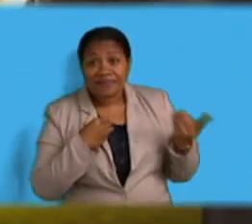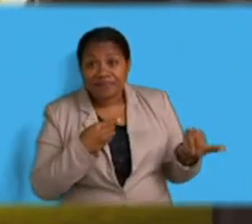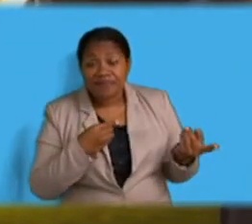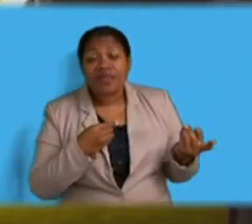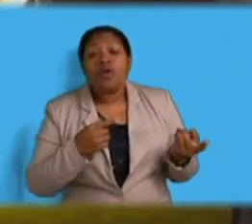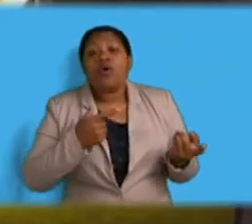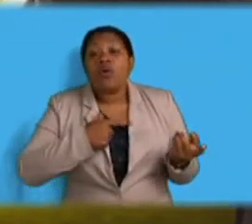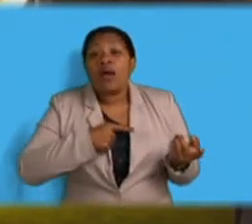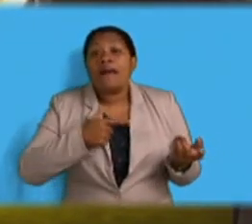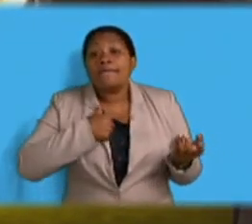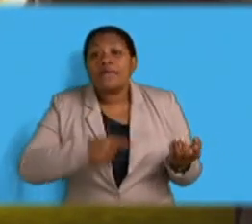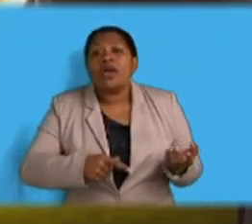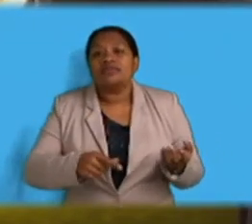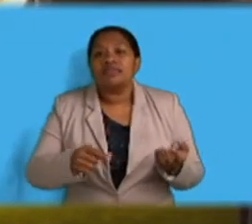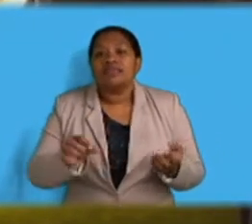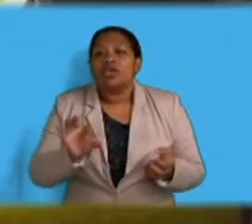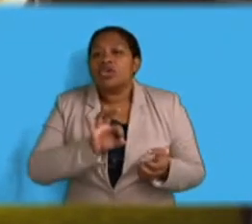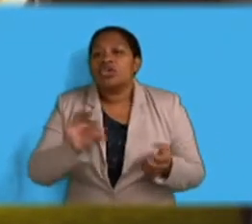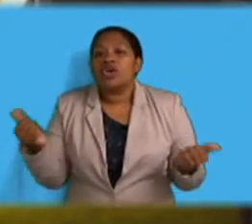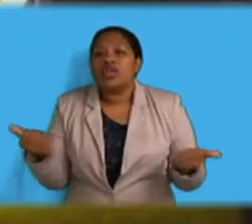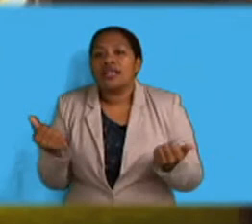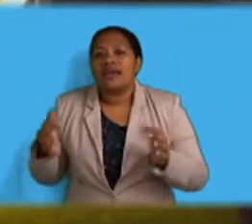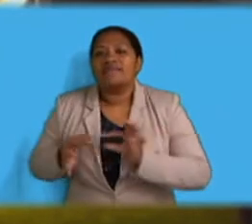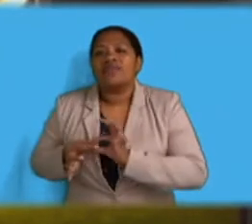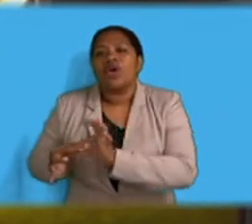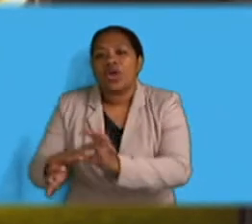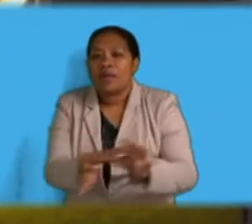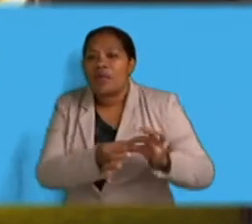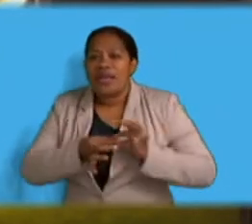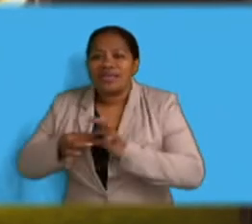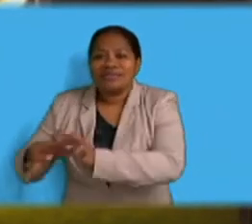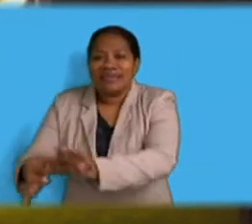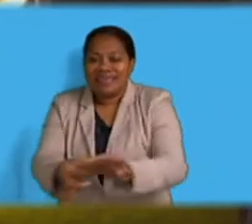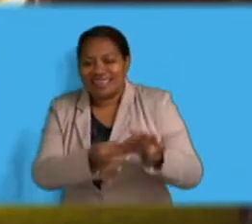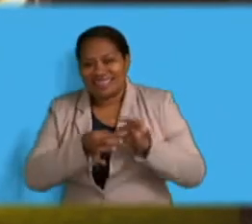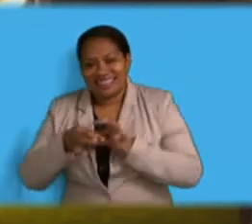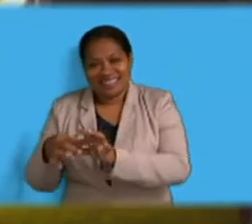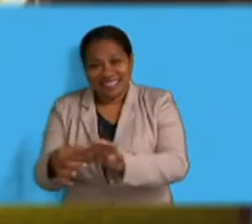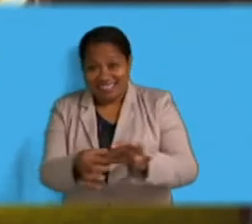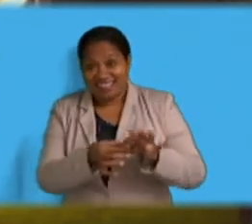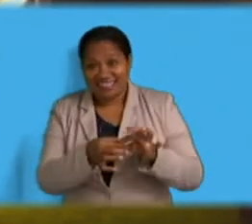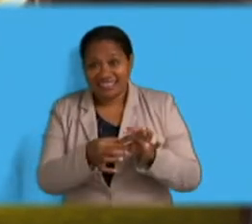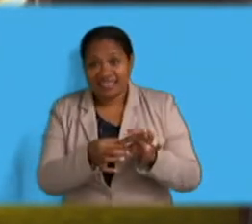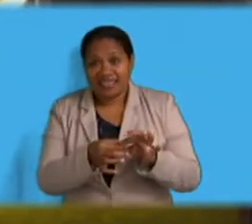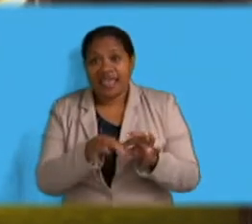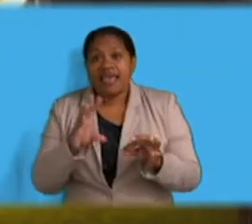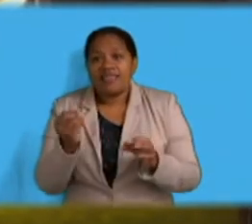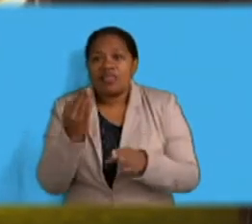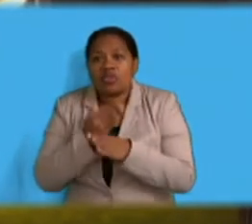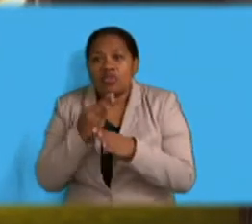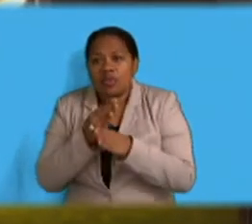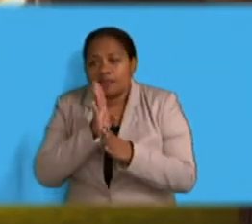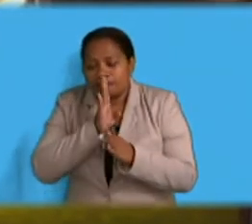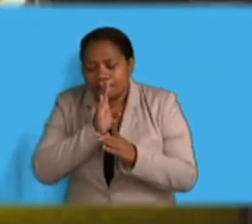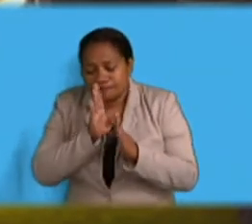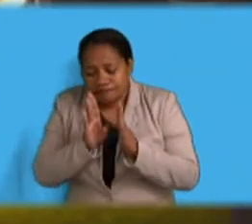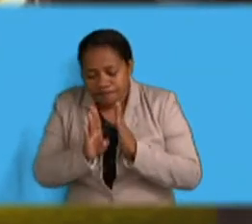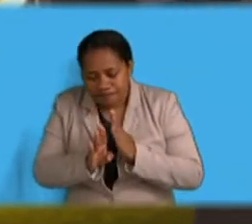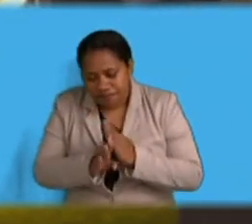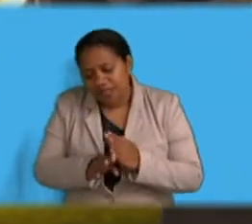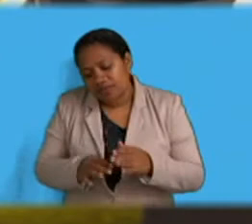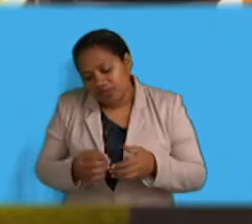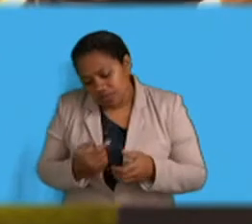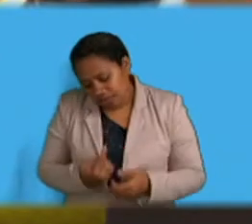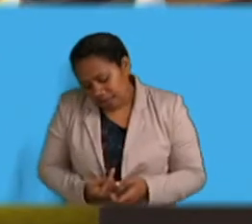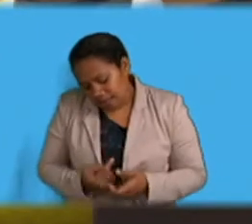the lack of collaboration between the different agencies. They've been operating in silos. And some of the laws